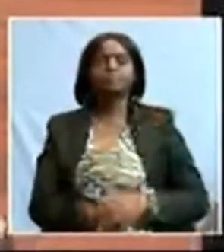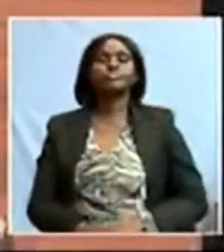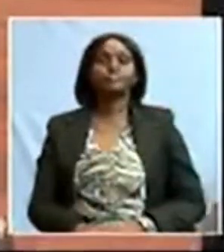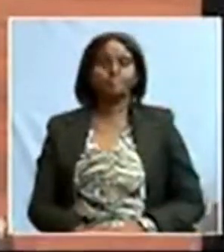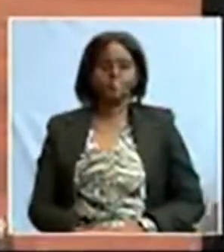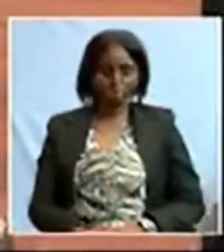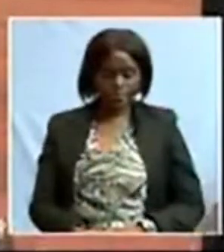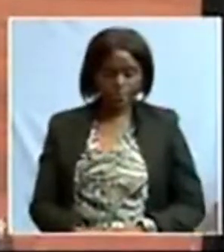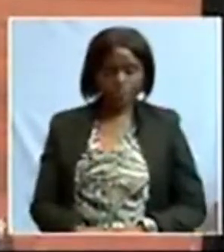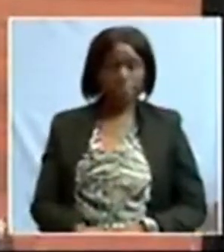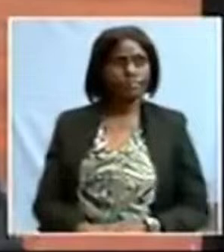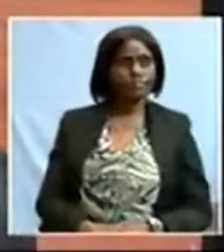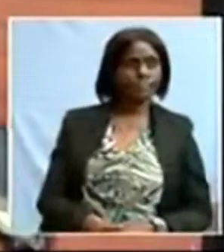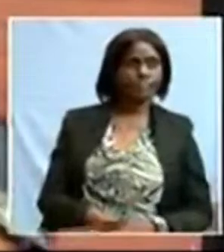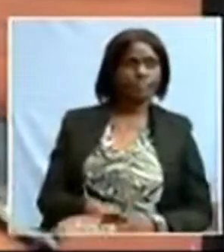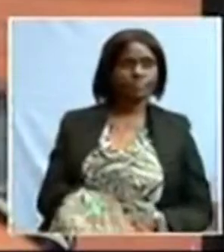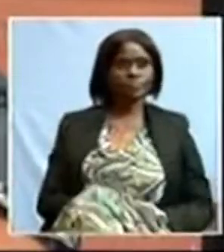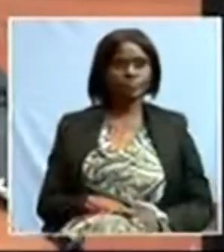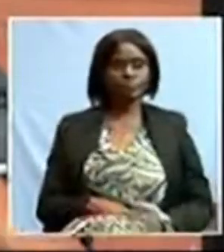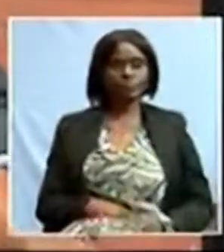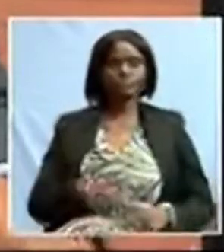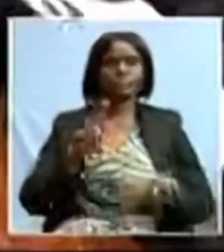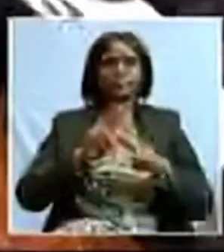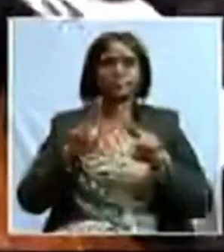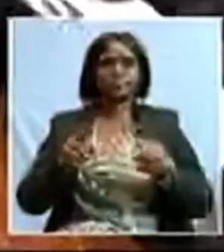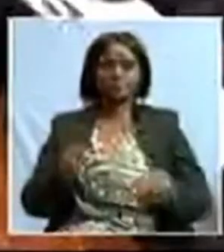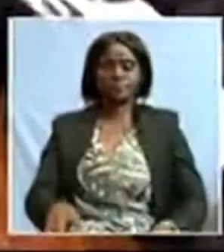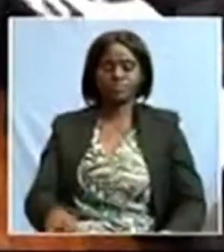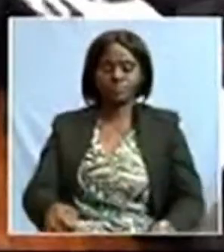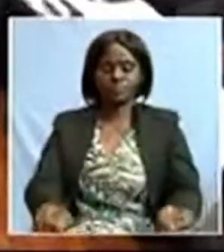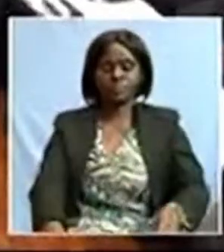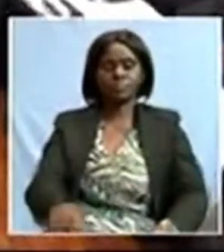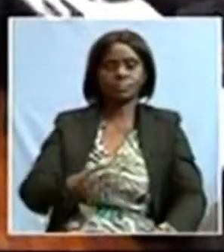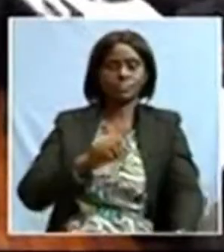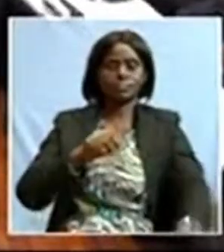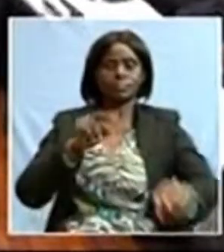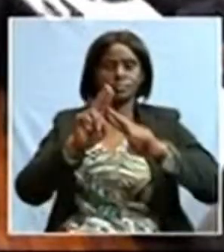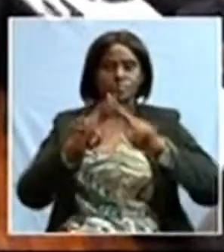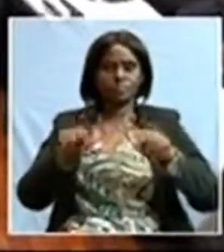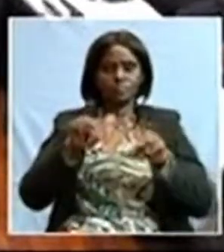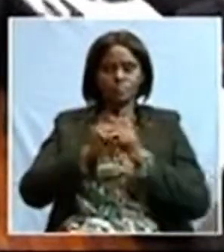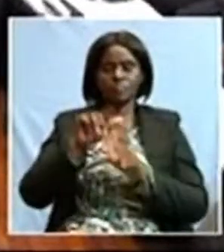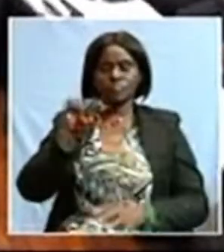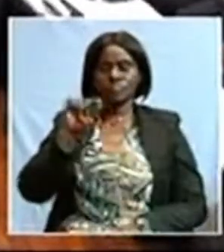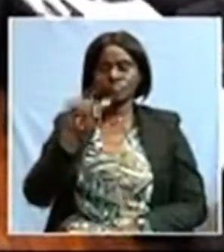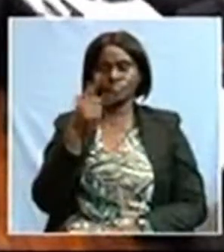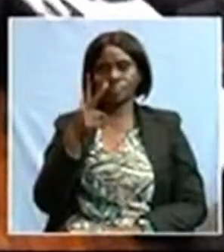Town Clerk, you may respond. Chair, it's regrettable that was not done in 2023.